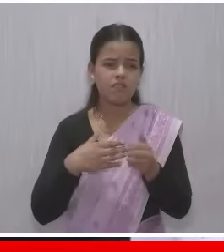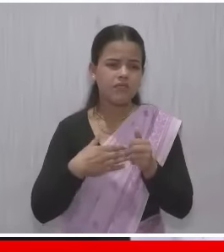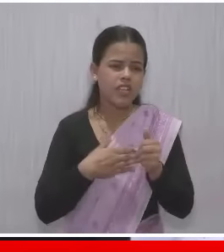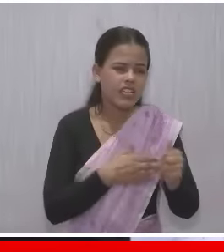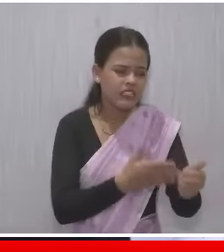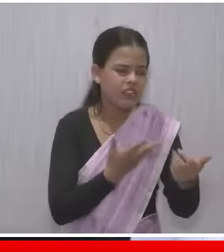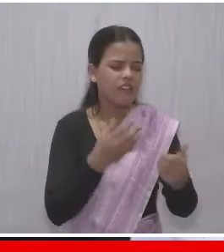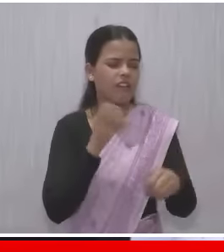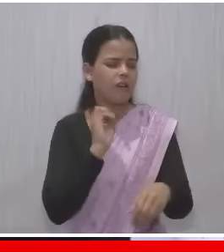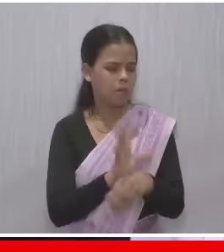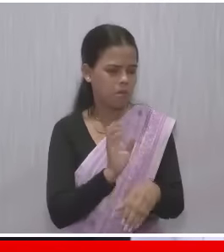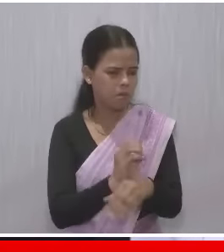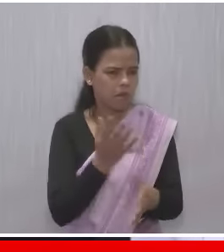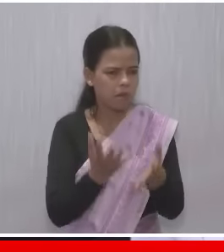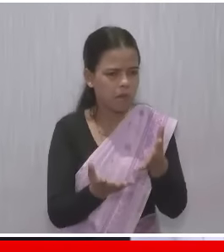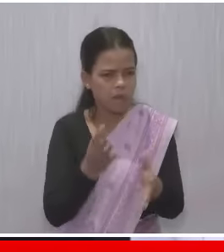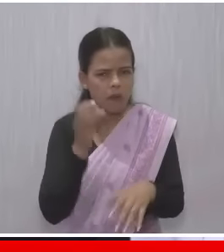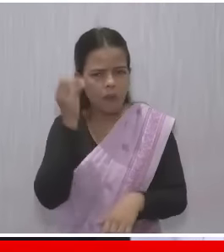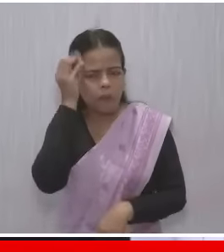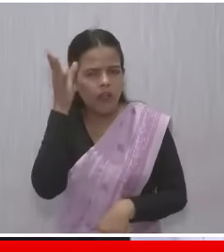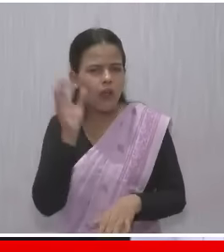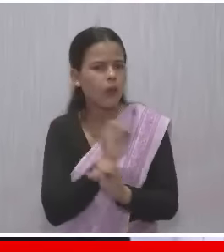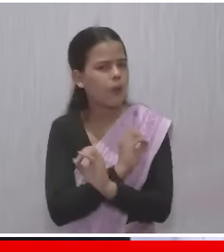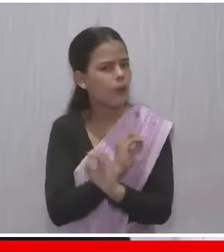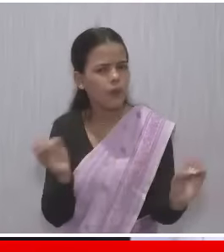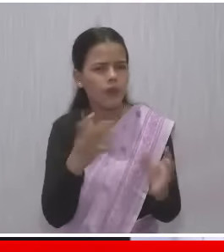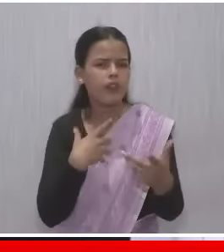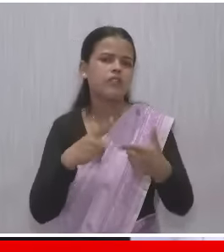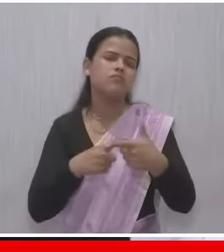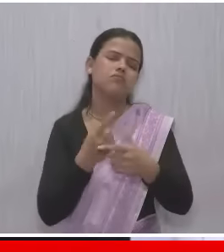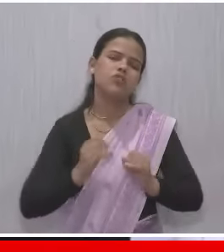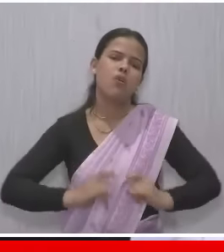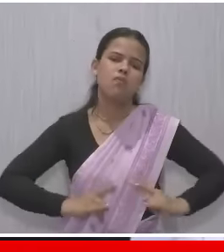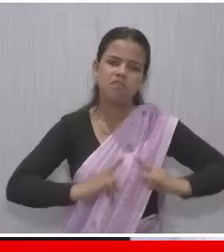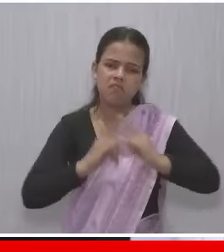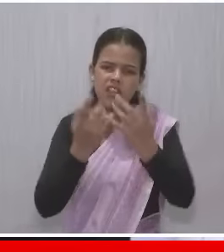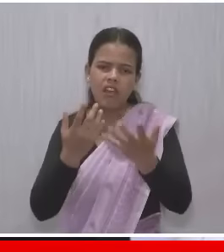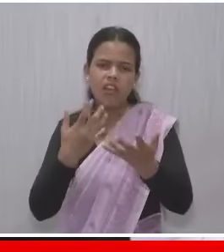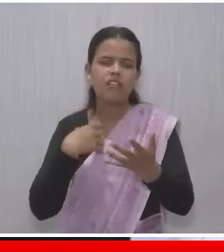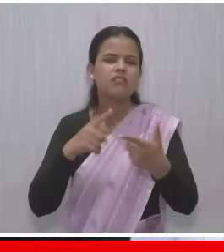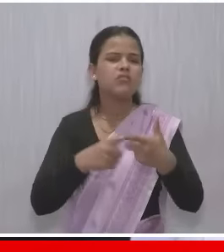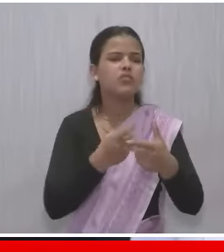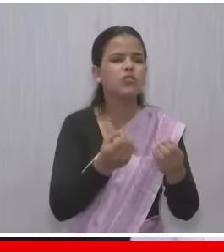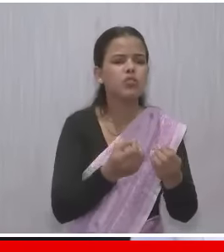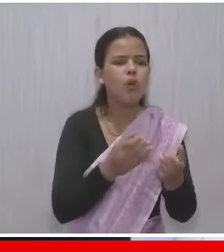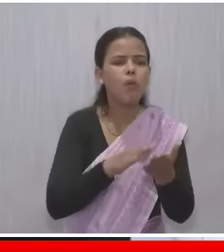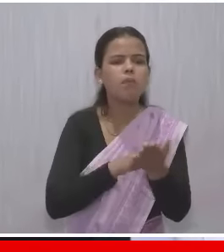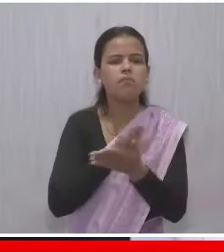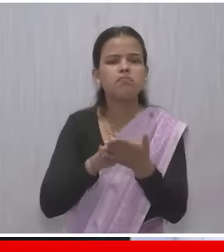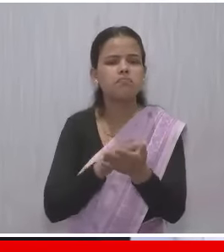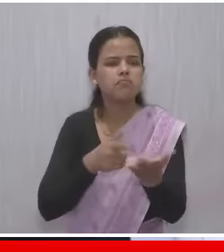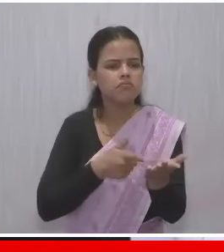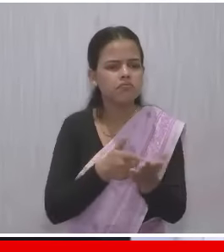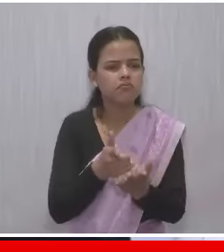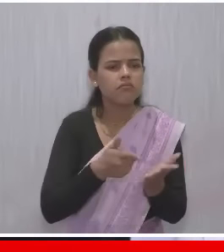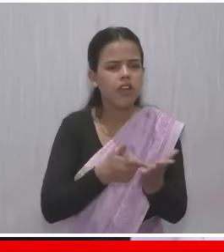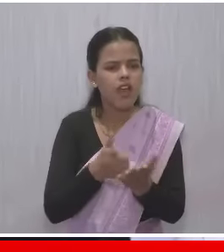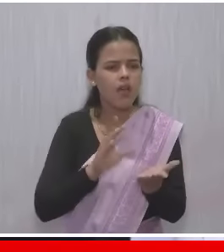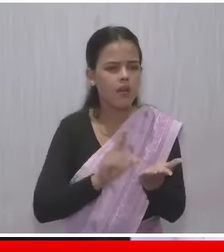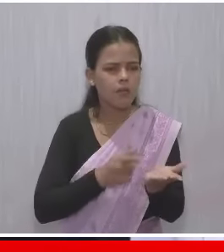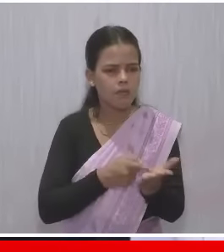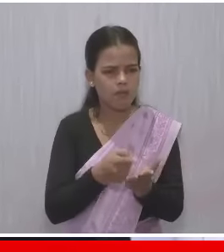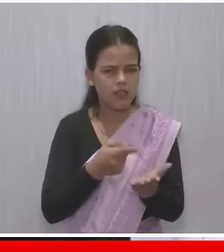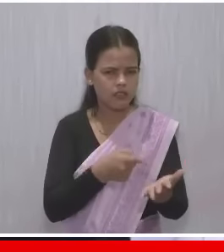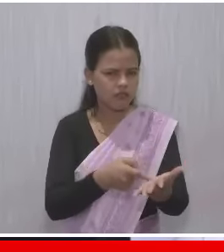counseling, due to lack of opportunities like job fairs and placements, rural students are not able to showcase their